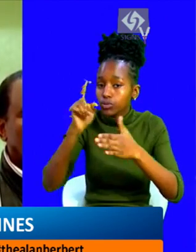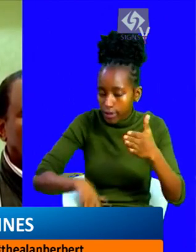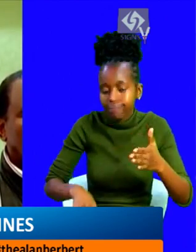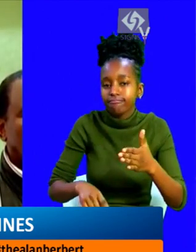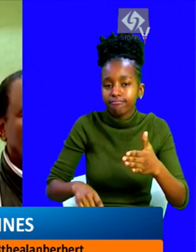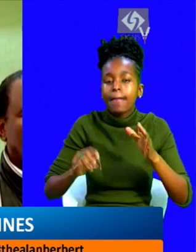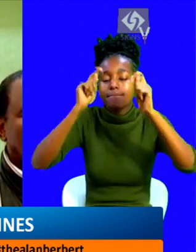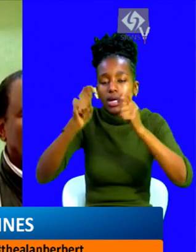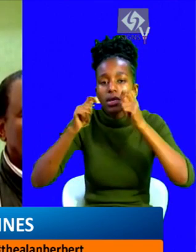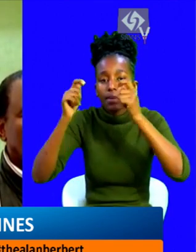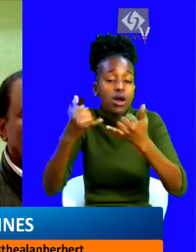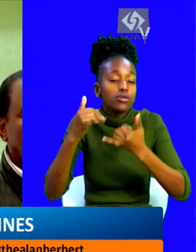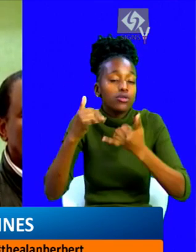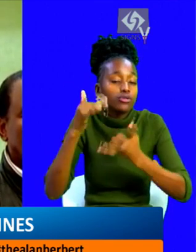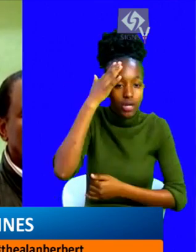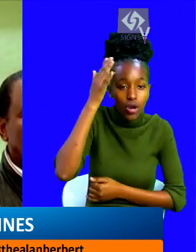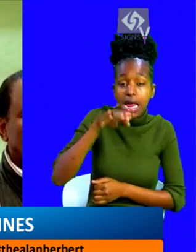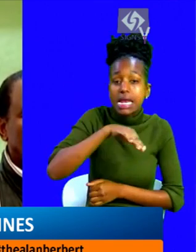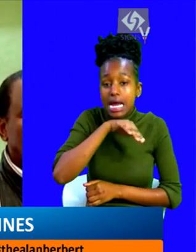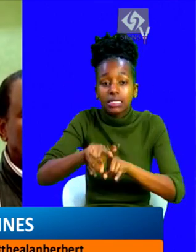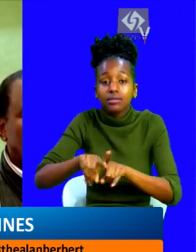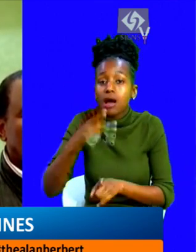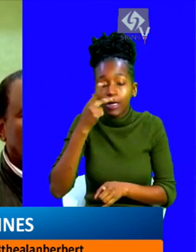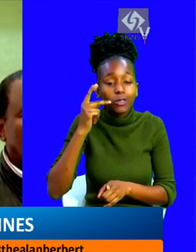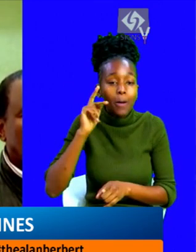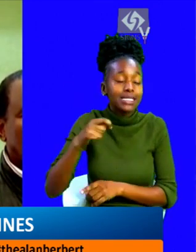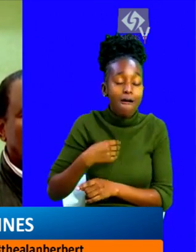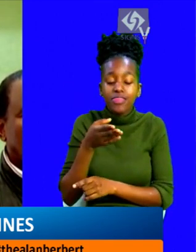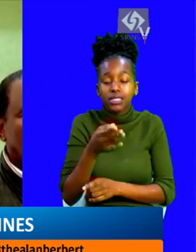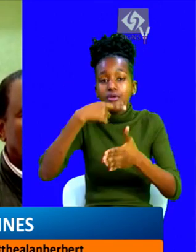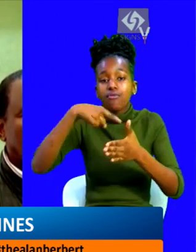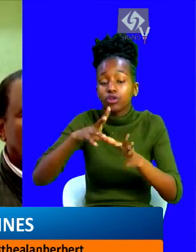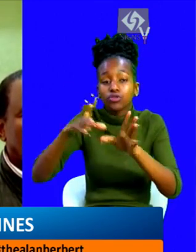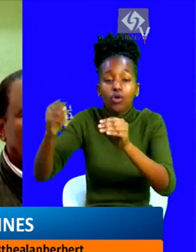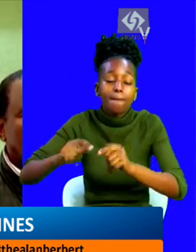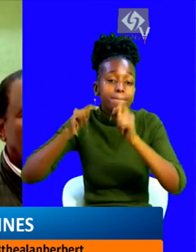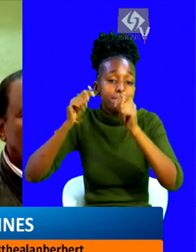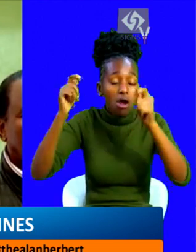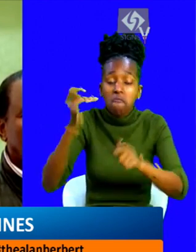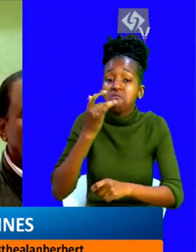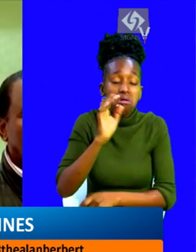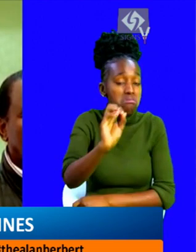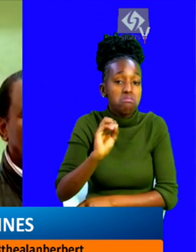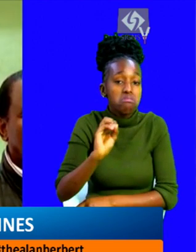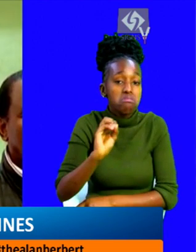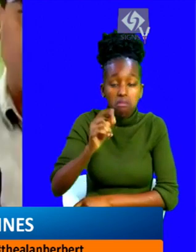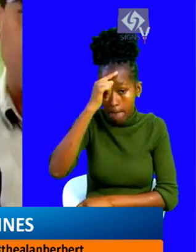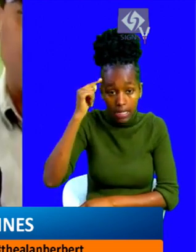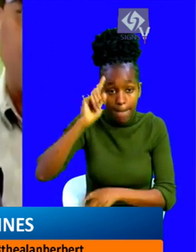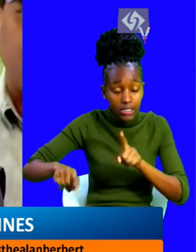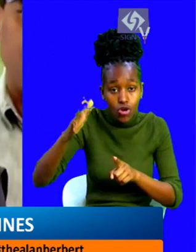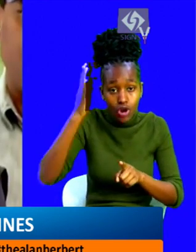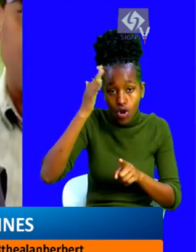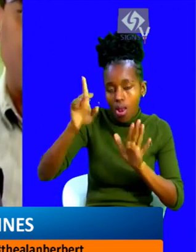motorists to stop wherever they are on the highways and roads and to hoot and flash lights in support of